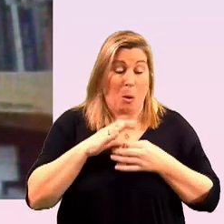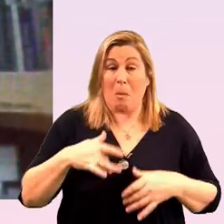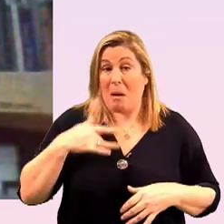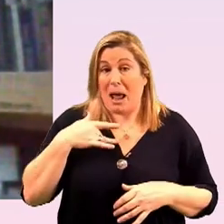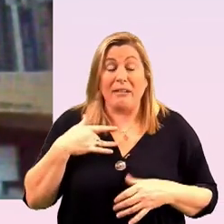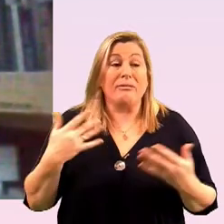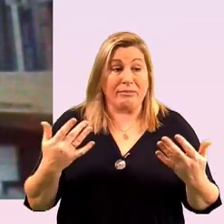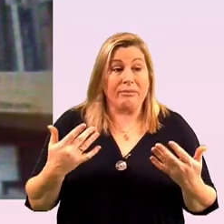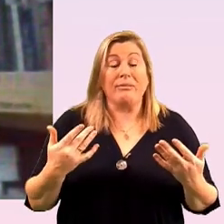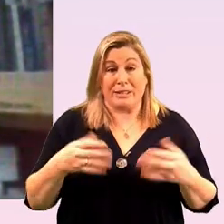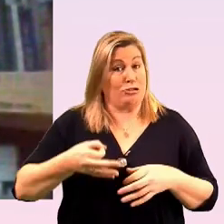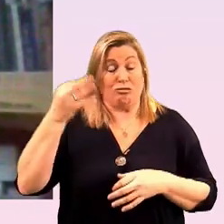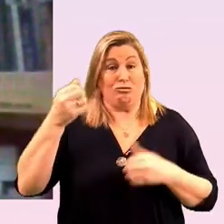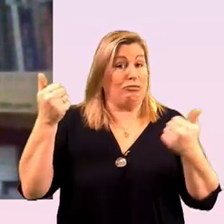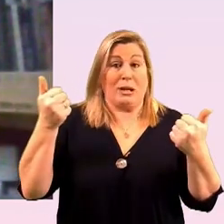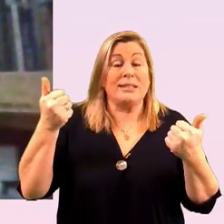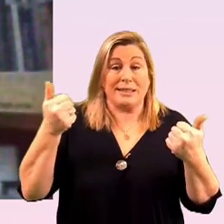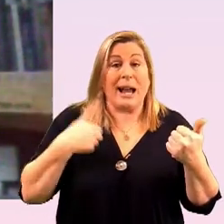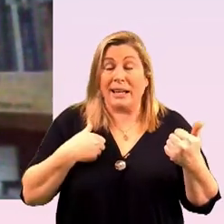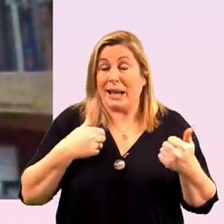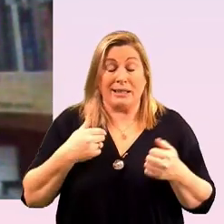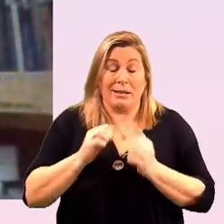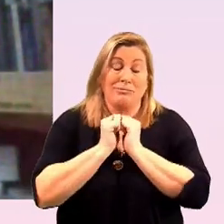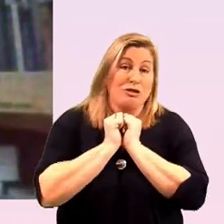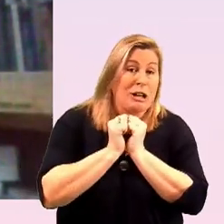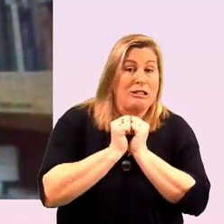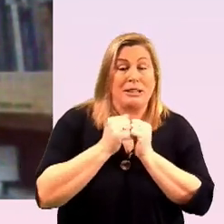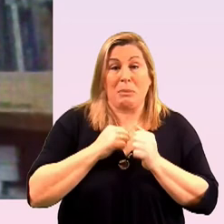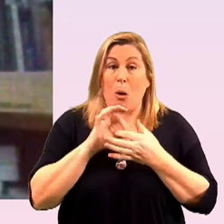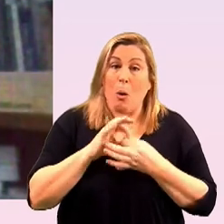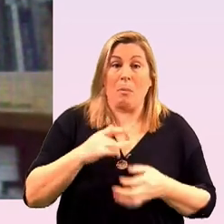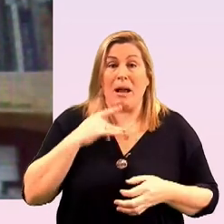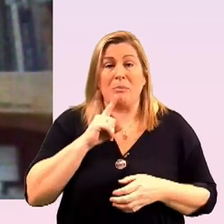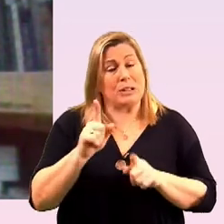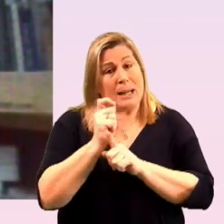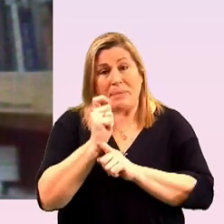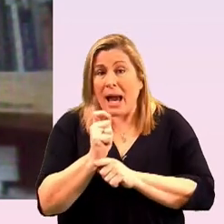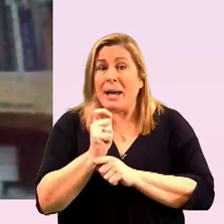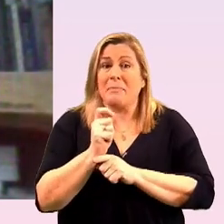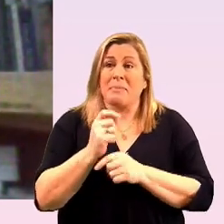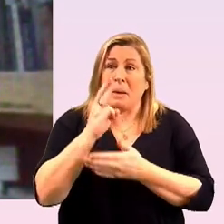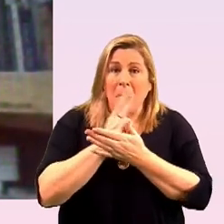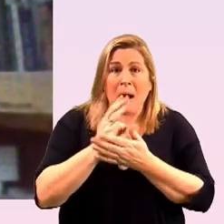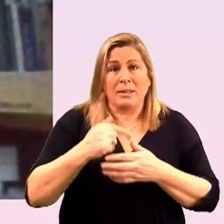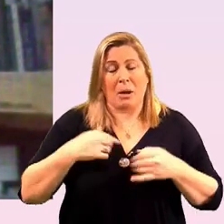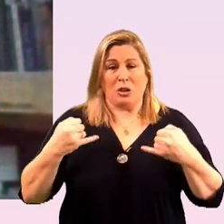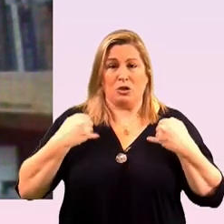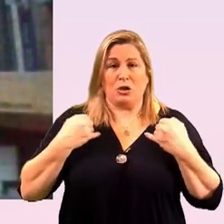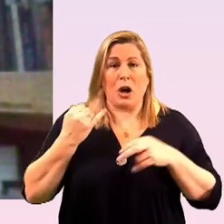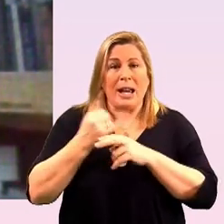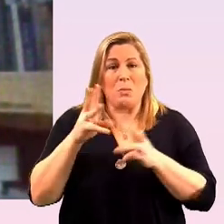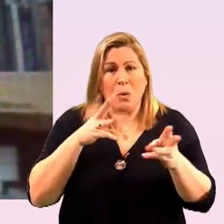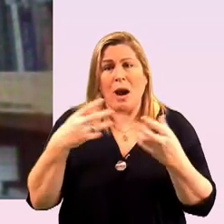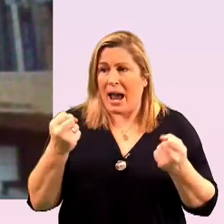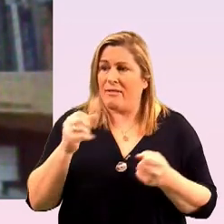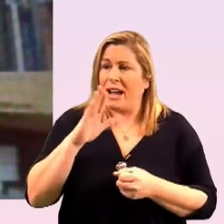and it's great, and I totally cherish it. However, part of the joy for me going into work is that I have LGBT colleagues